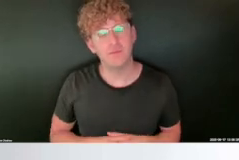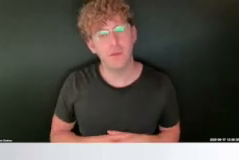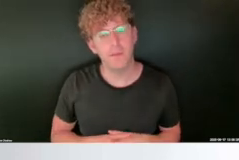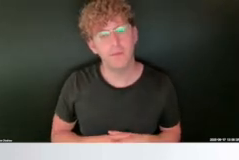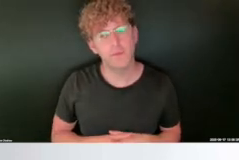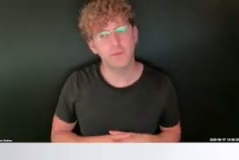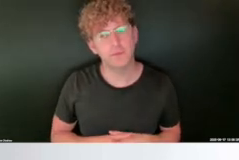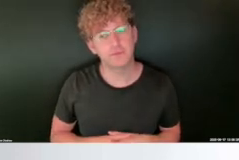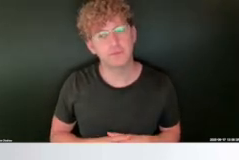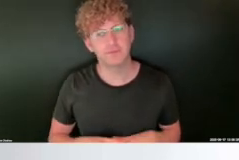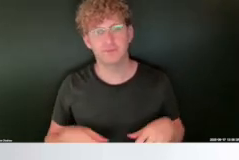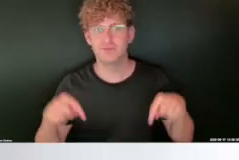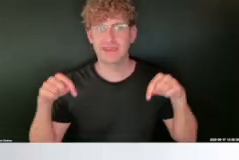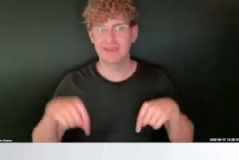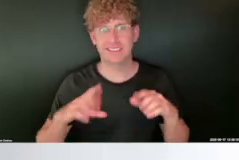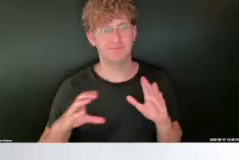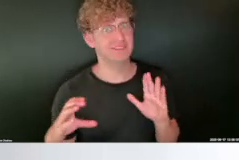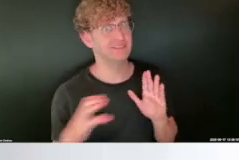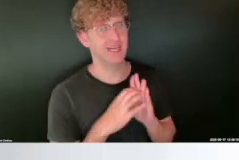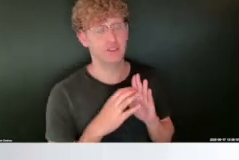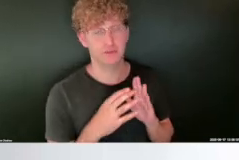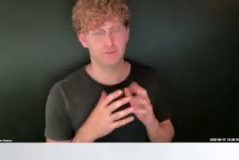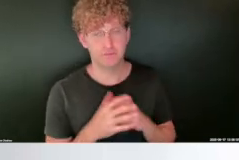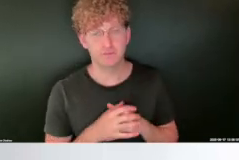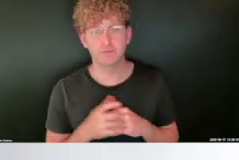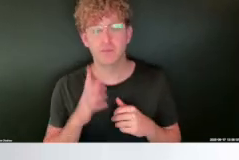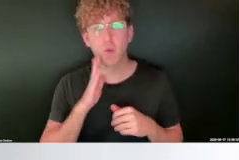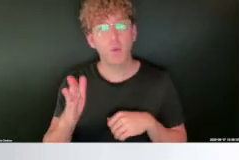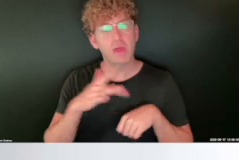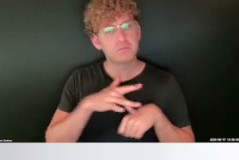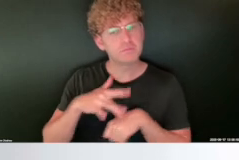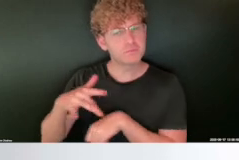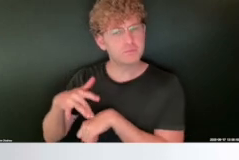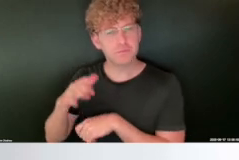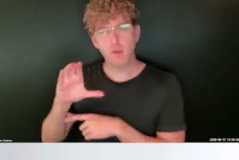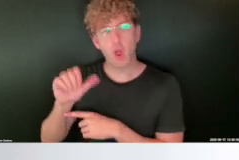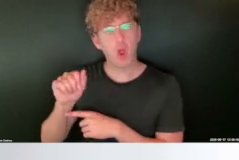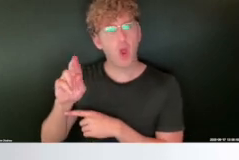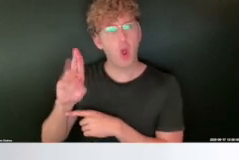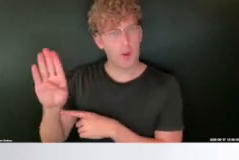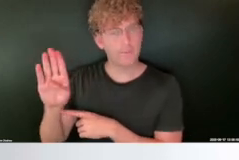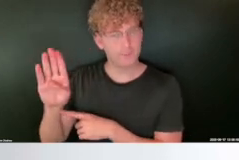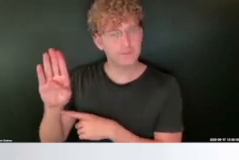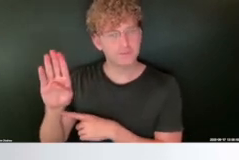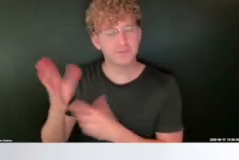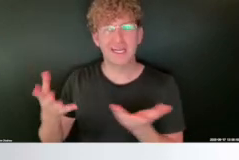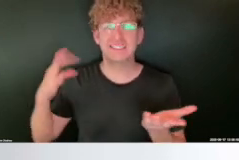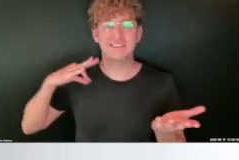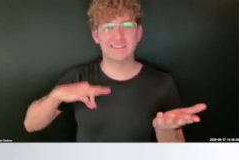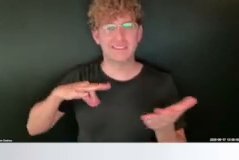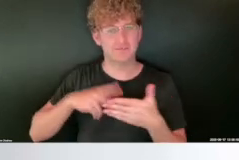In this section, I'll cover a bit about CARB and our incentive programs, as well as what the funding plan